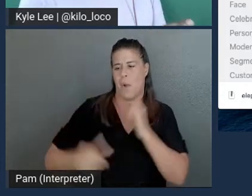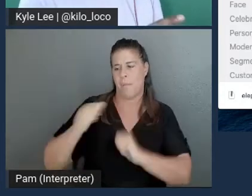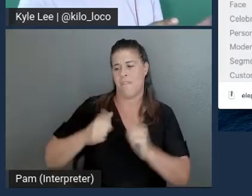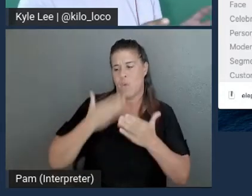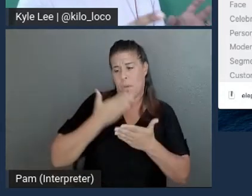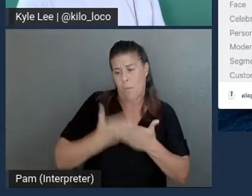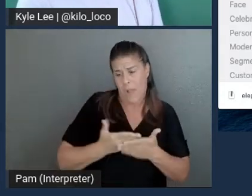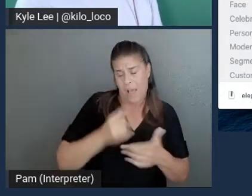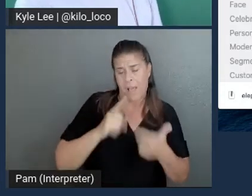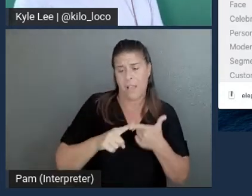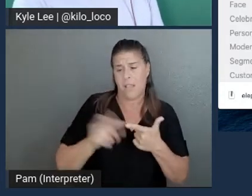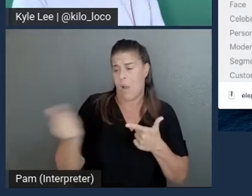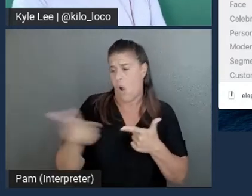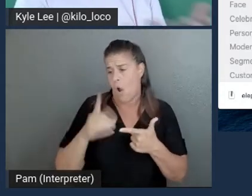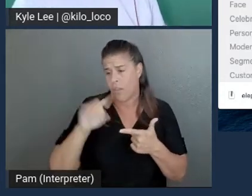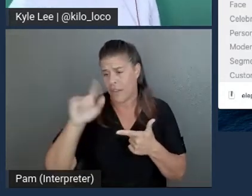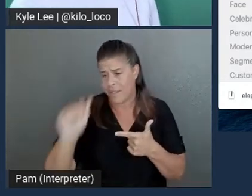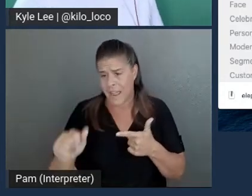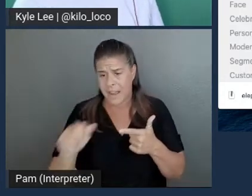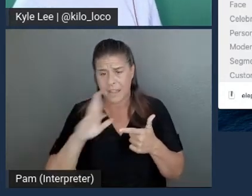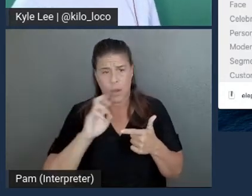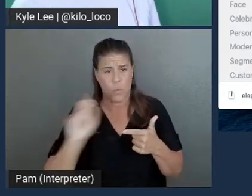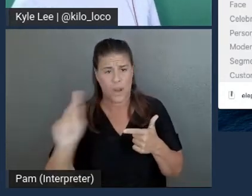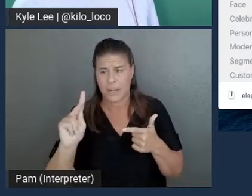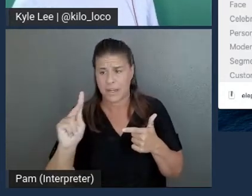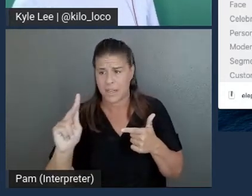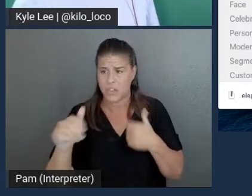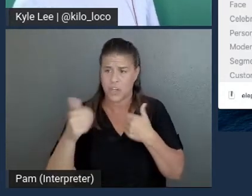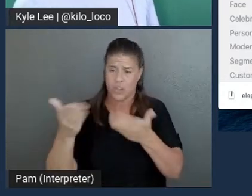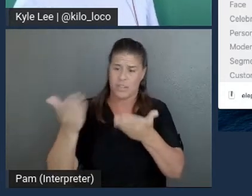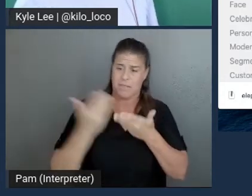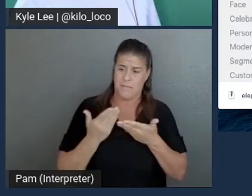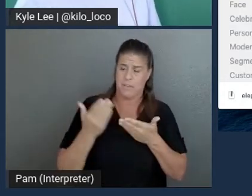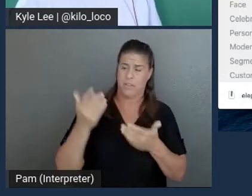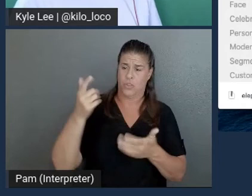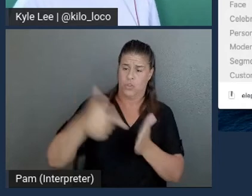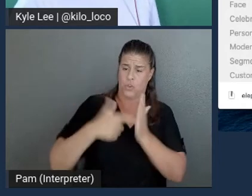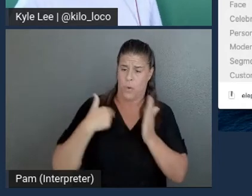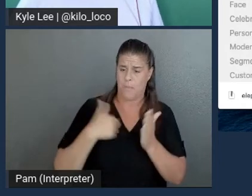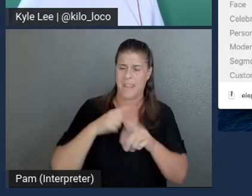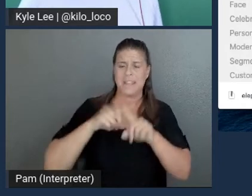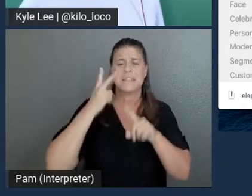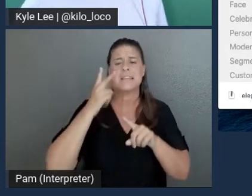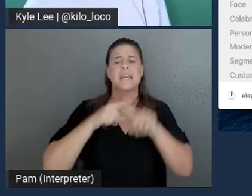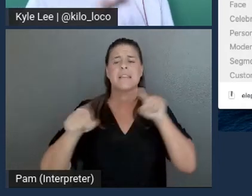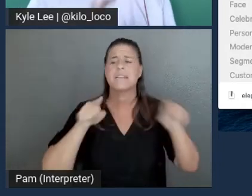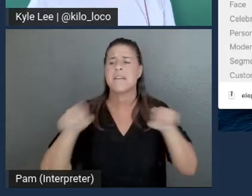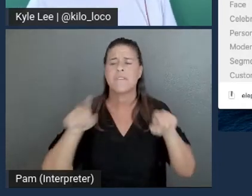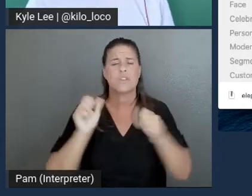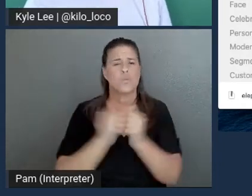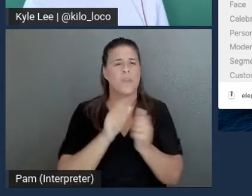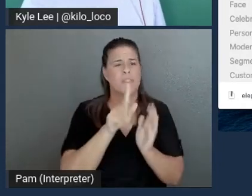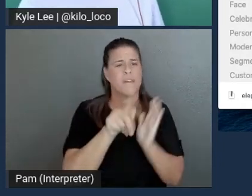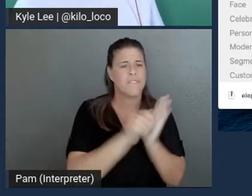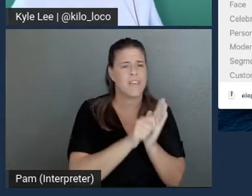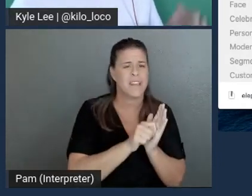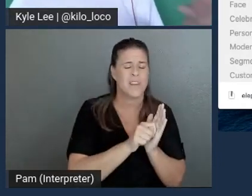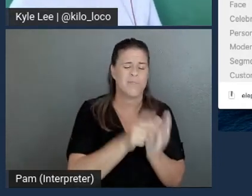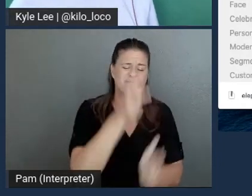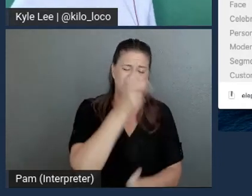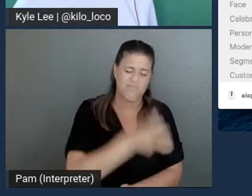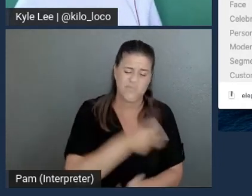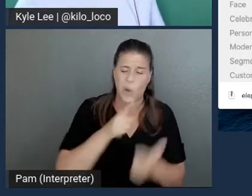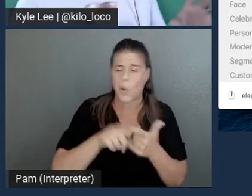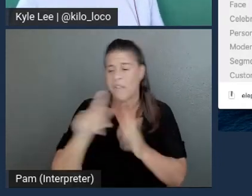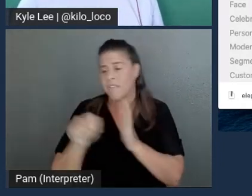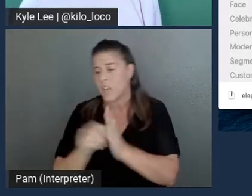look at all the data that Rekognition can give back to me, and see, what are the differences between the video that did poorly and the video that